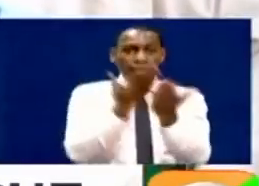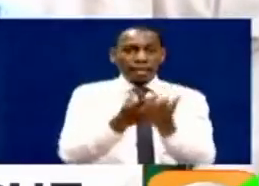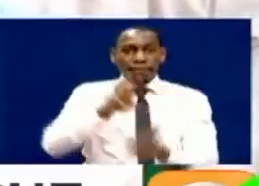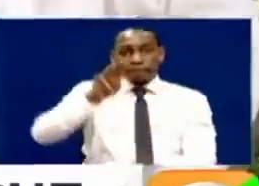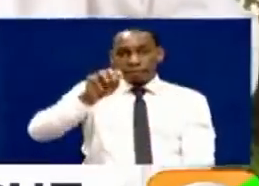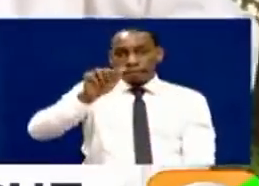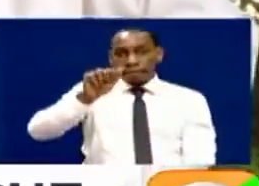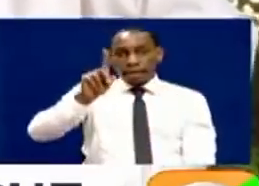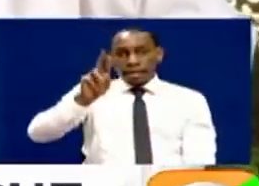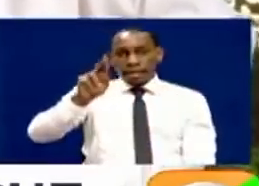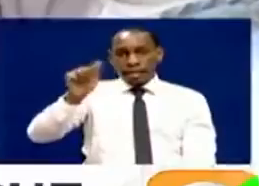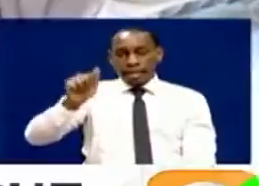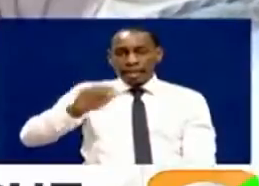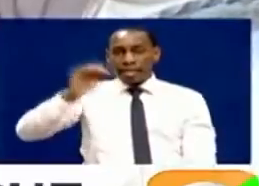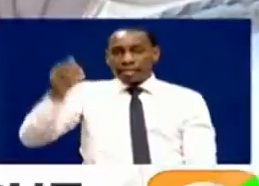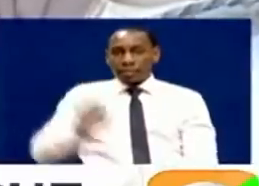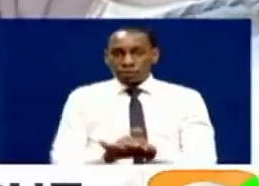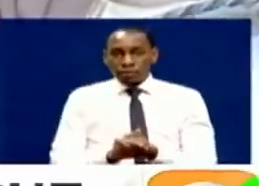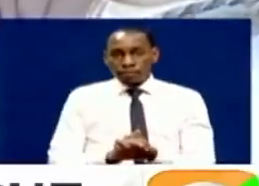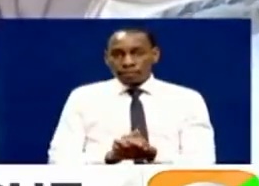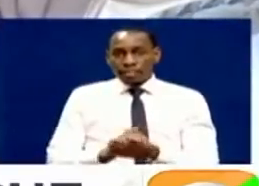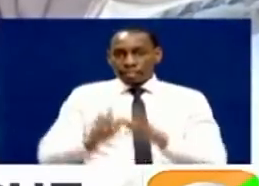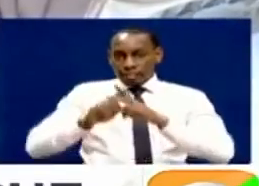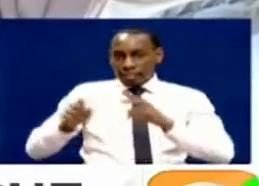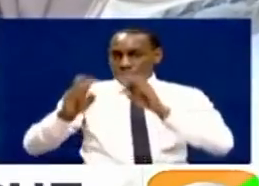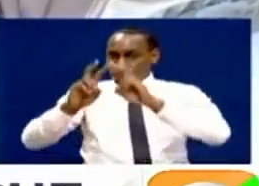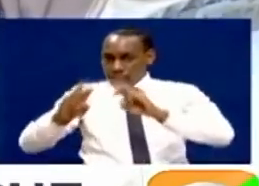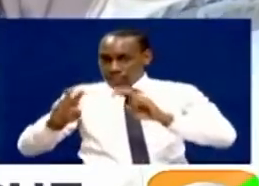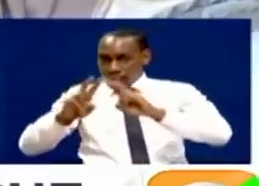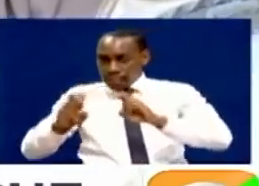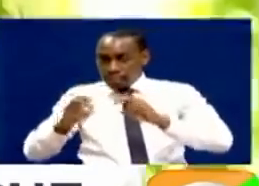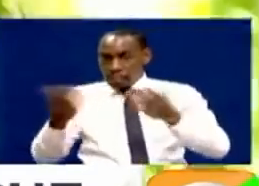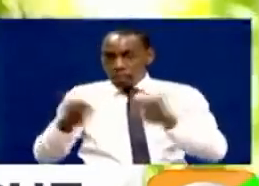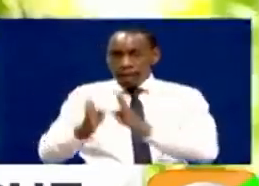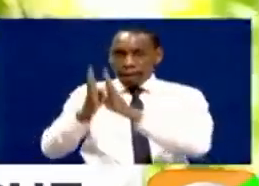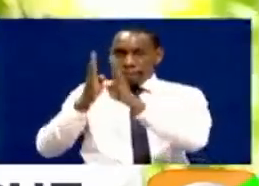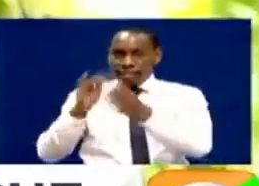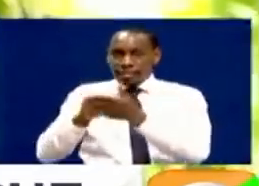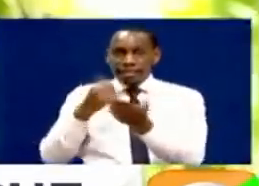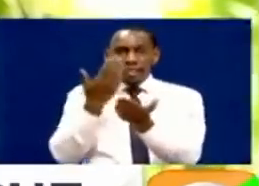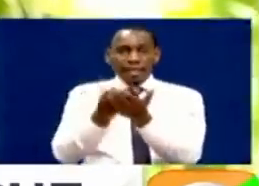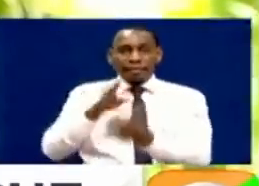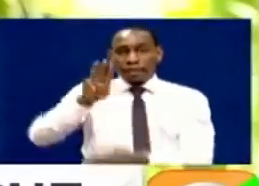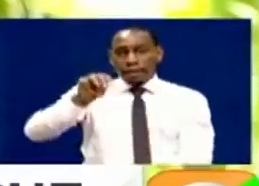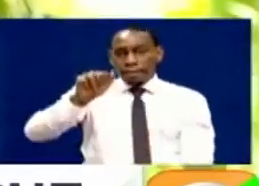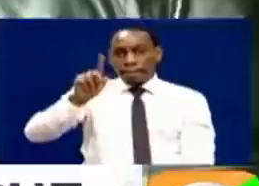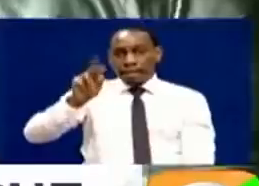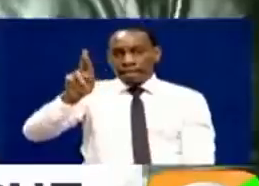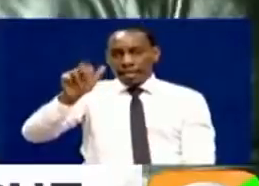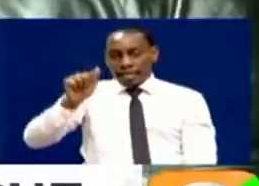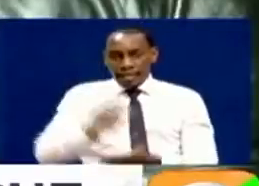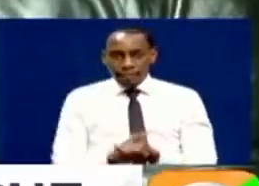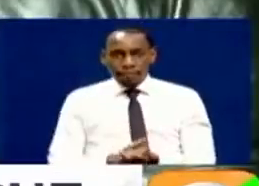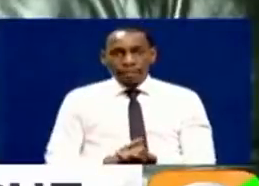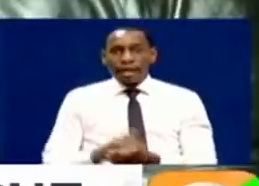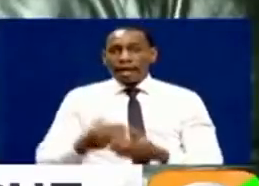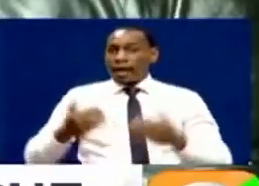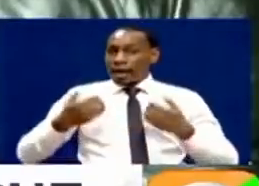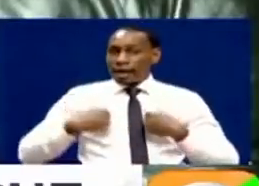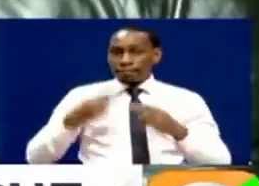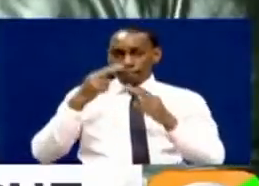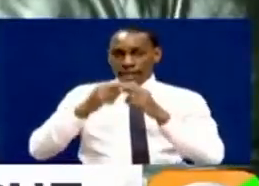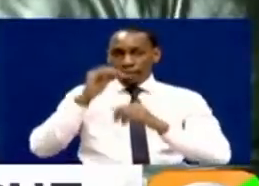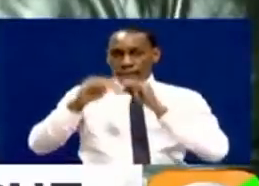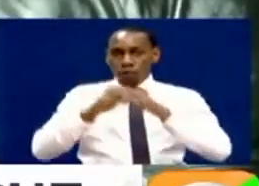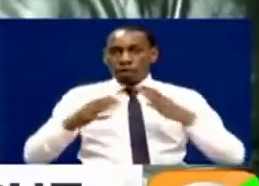Mandera town. The easiest starting point for officials here is the bus that arrived in Mandera. Tumepata majina ya watu